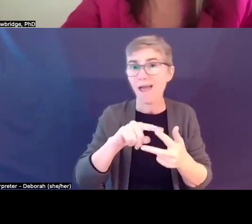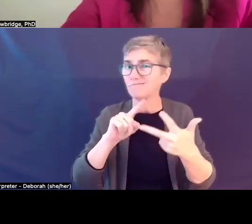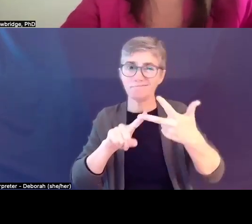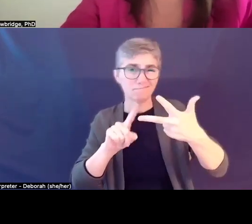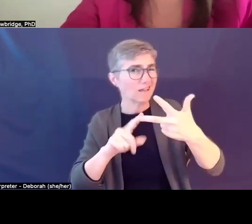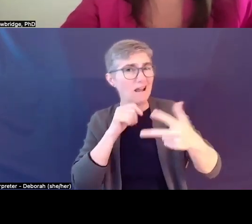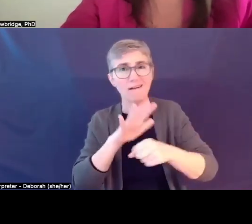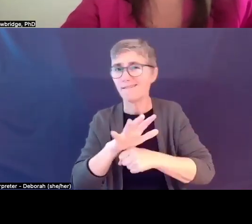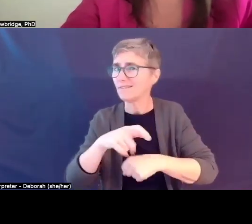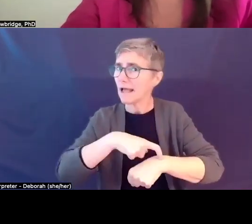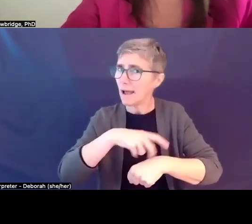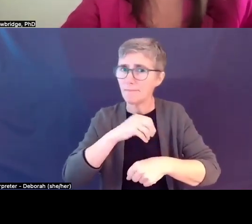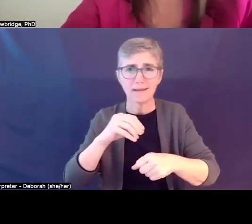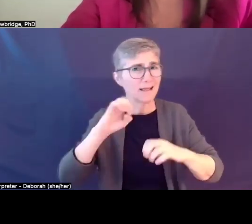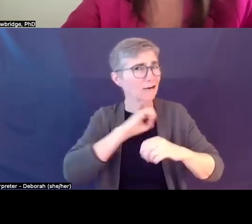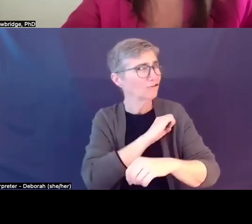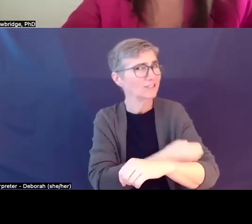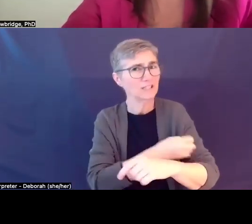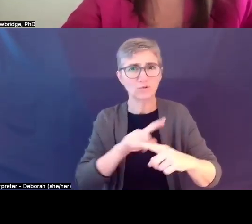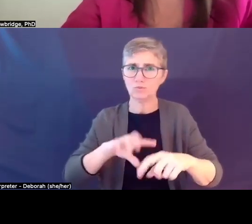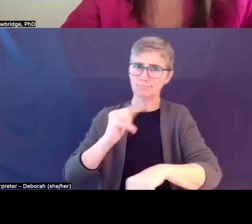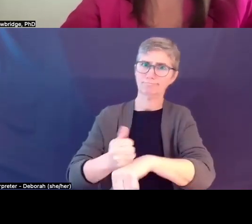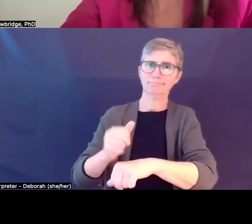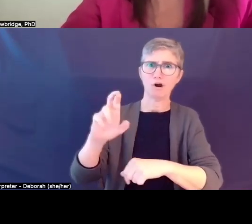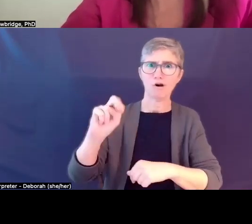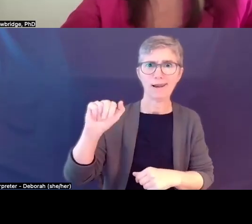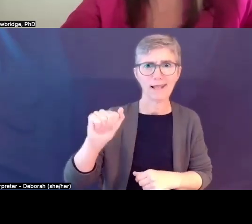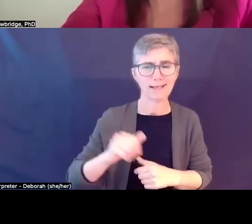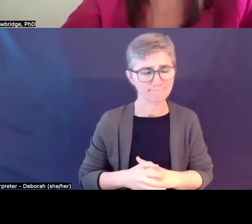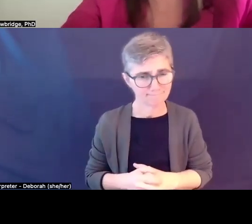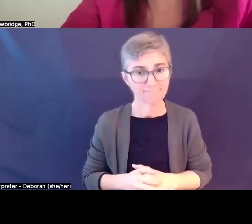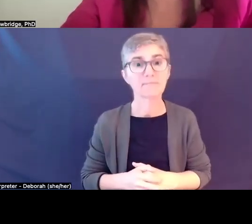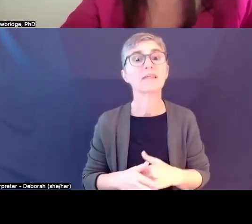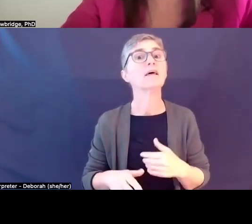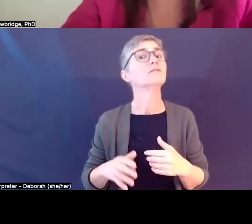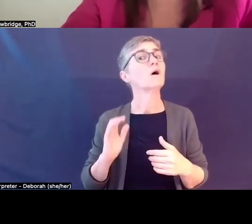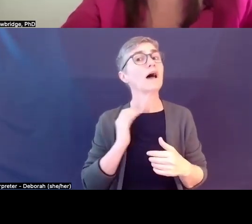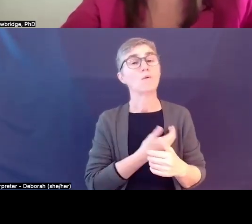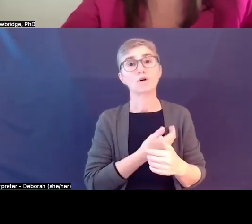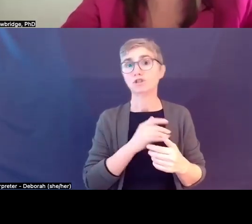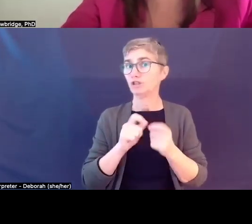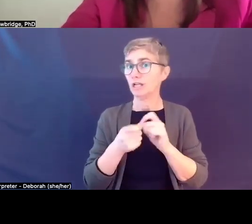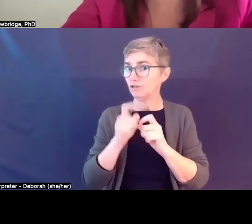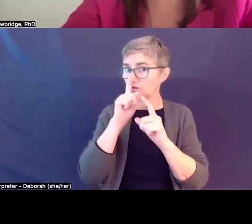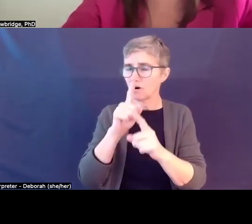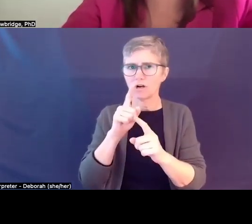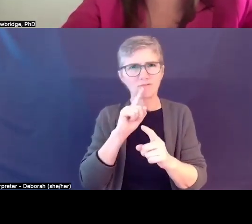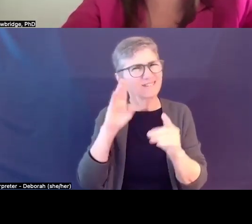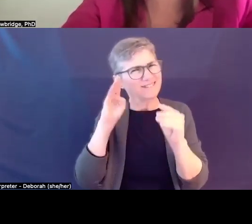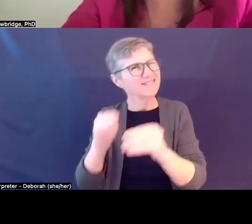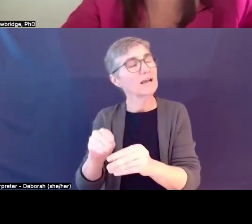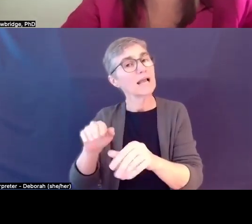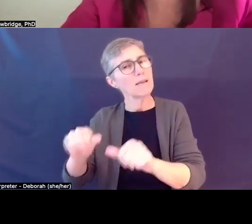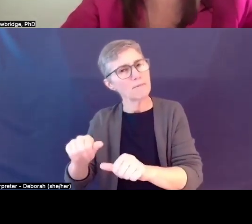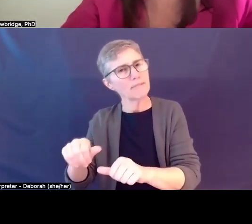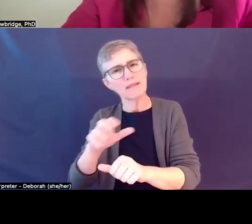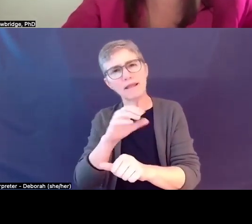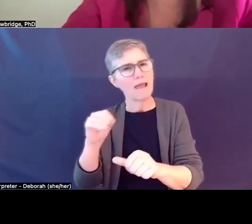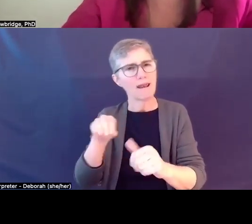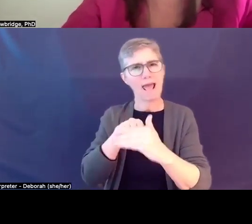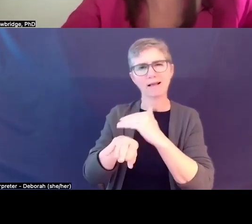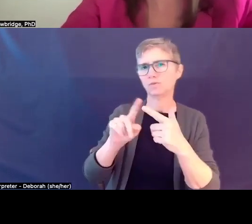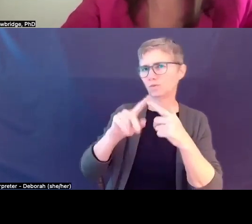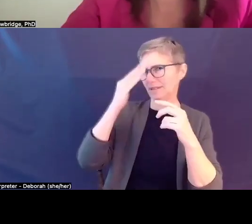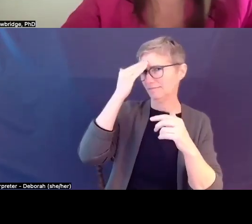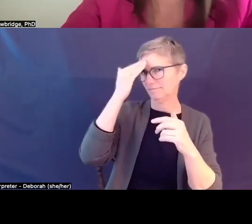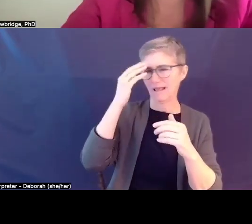to administer risk needs assessments. Next. So our change targets really focused on capability and access to knowledge and information for the